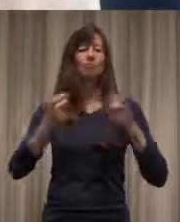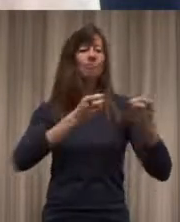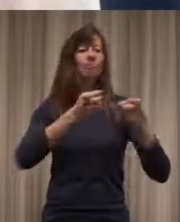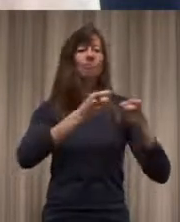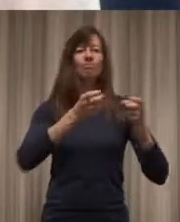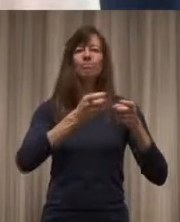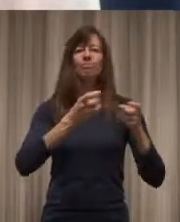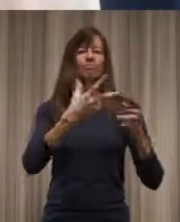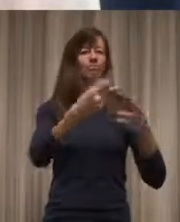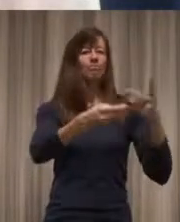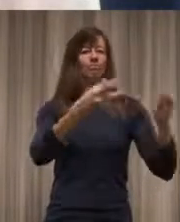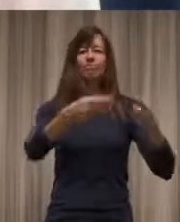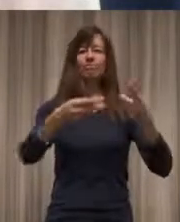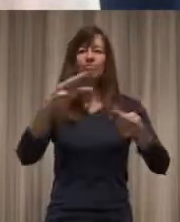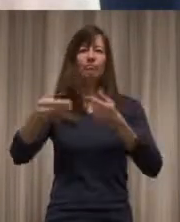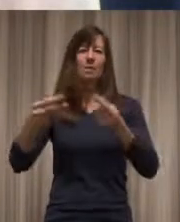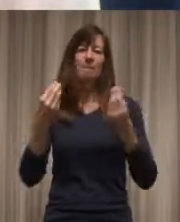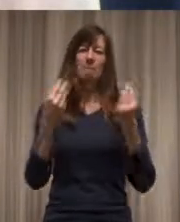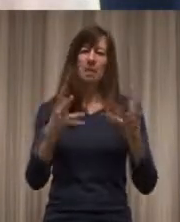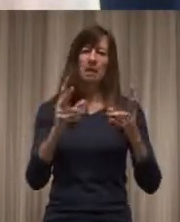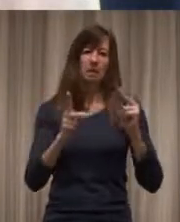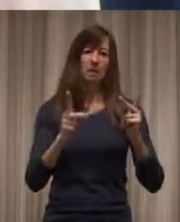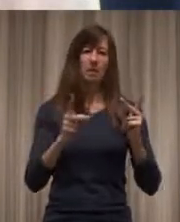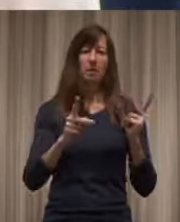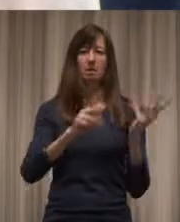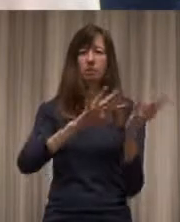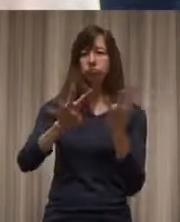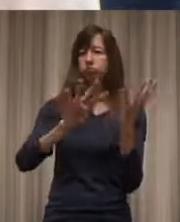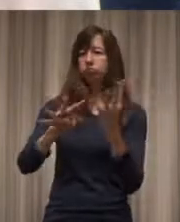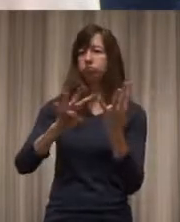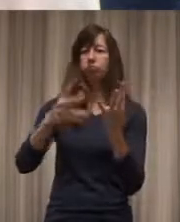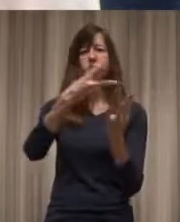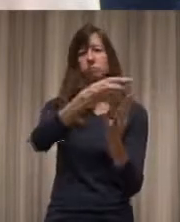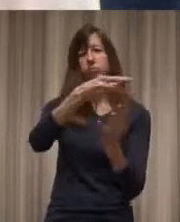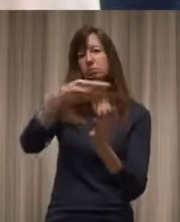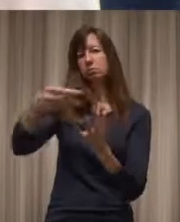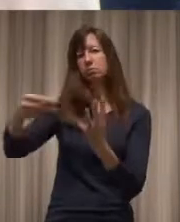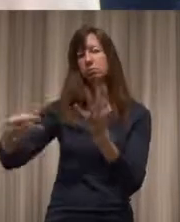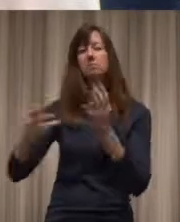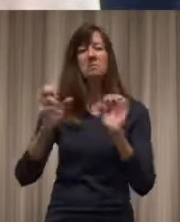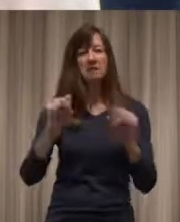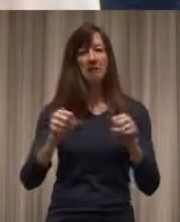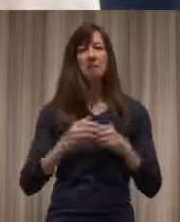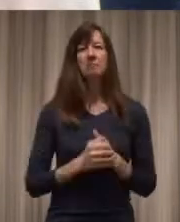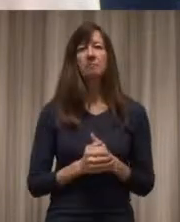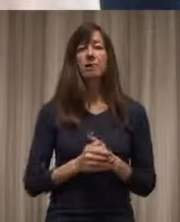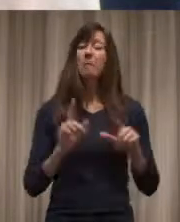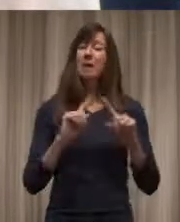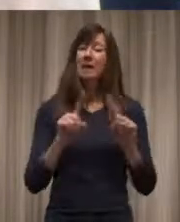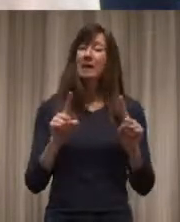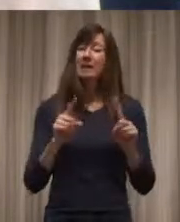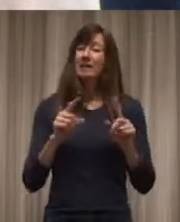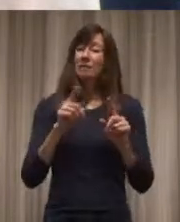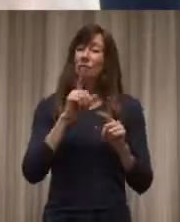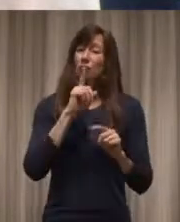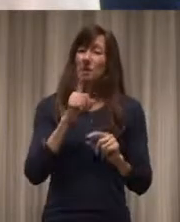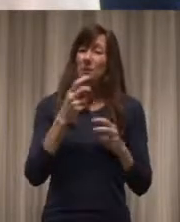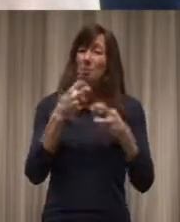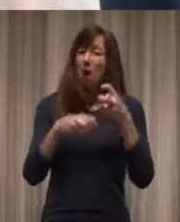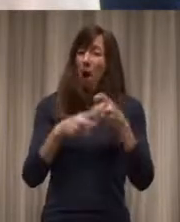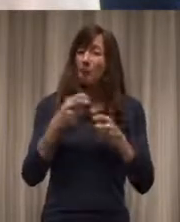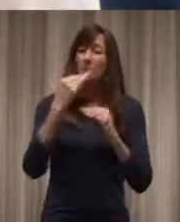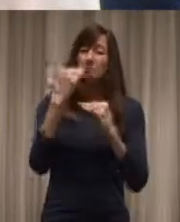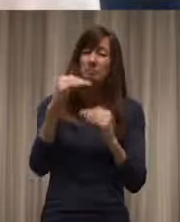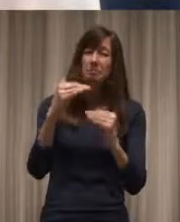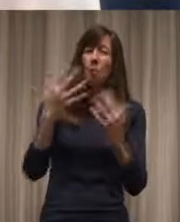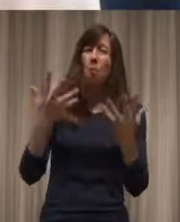start, the limiting factor really is the availability of vaccines from the federal government, number one, and number two, the